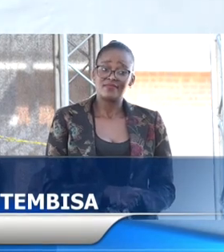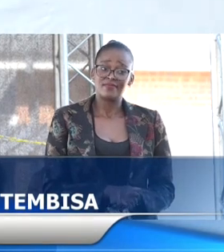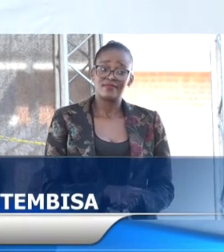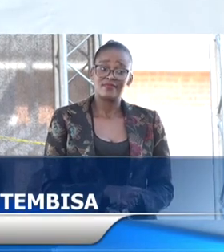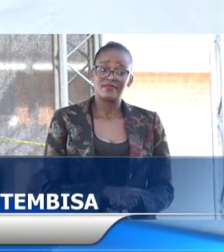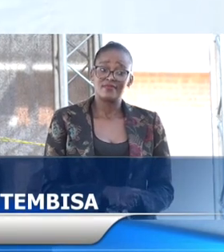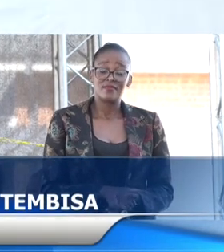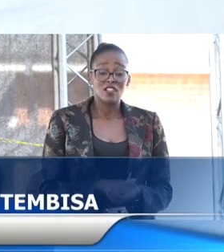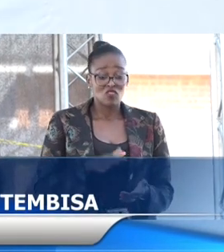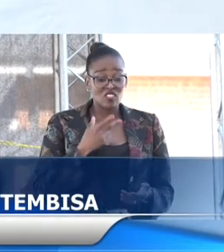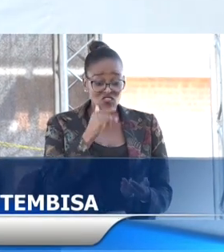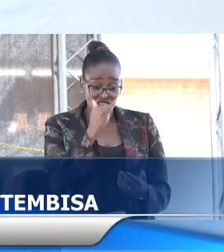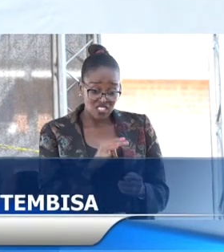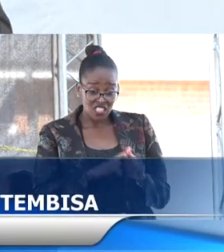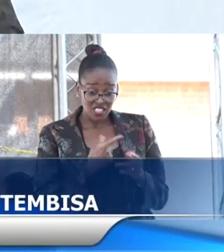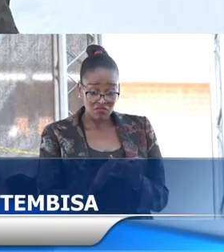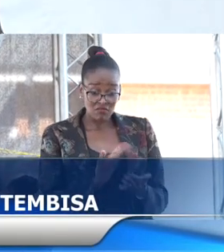Oh, you want to see if I can still read?